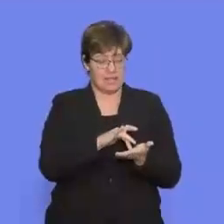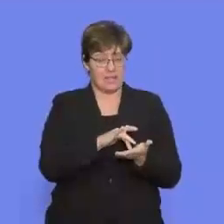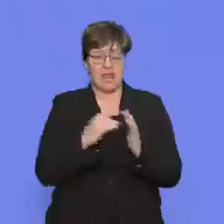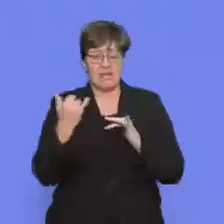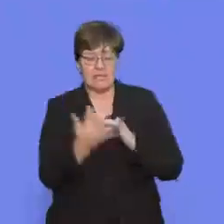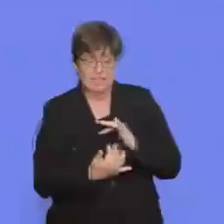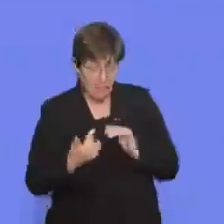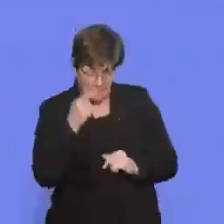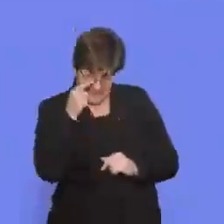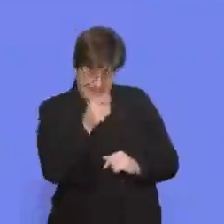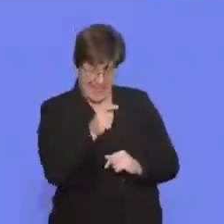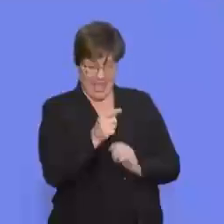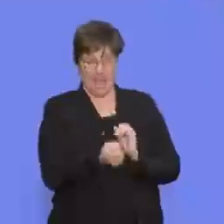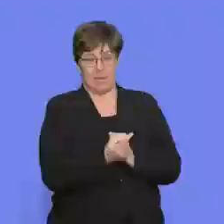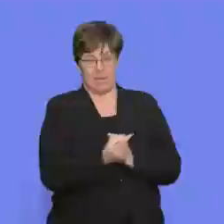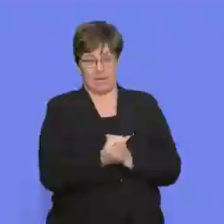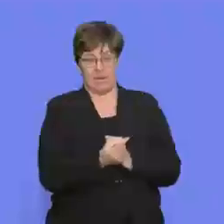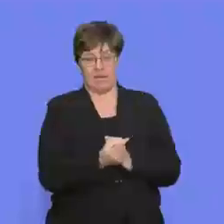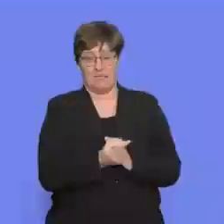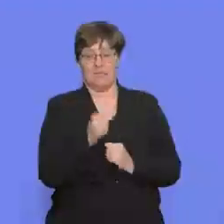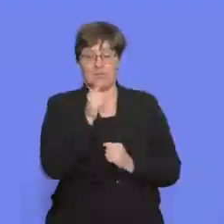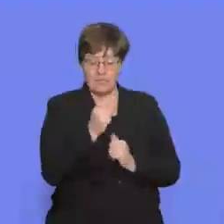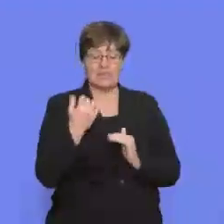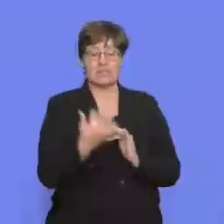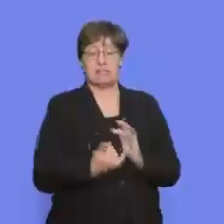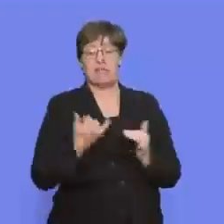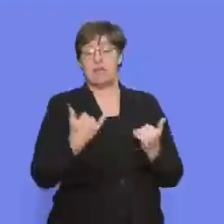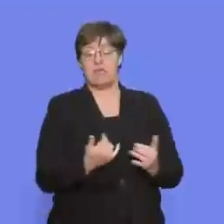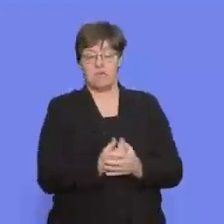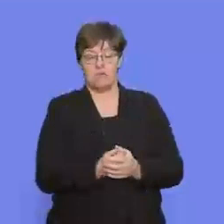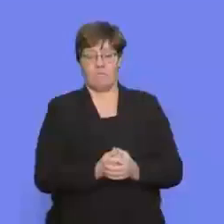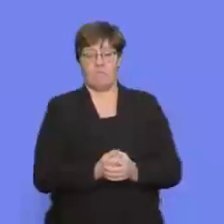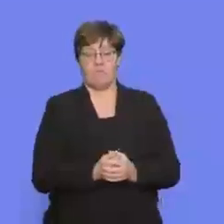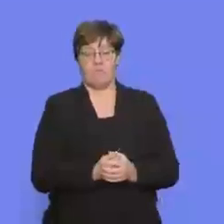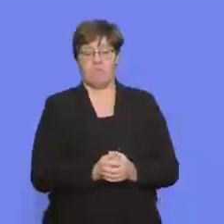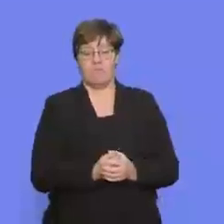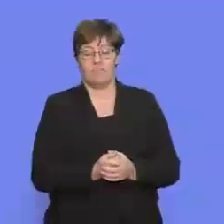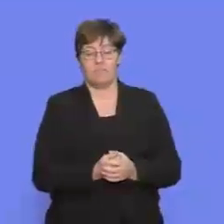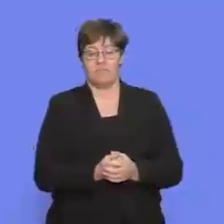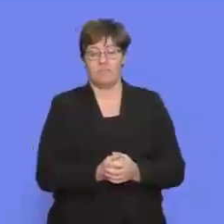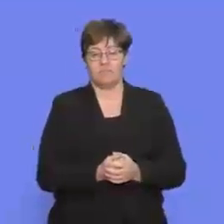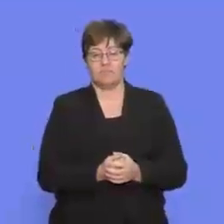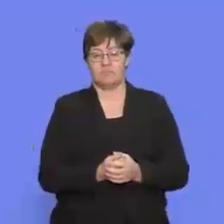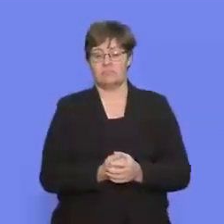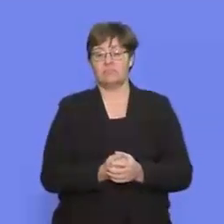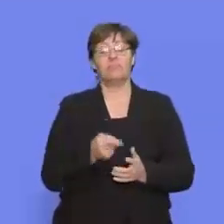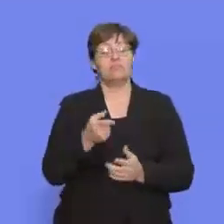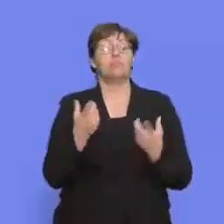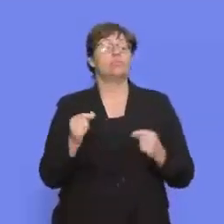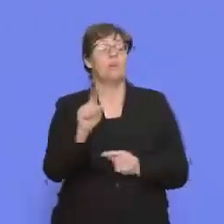place, this stimulation now in the control center will do what? Will